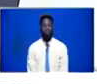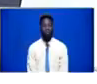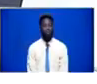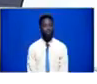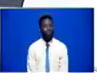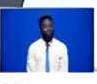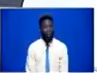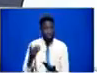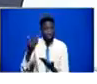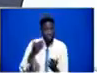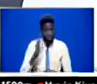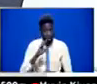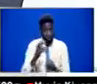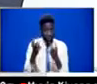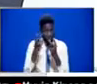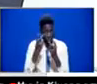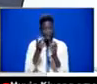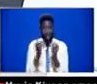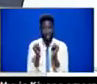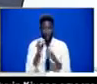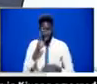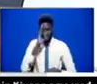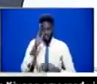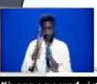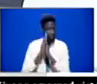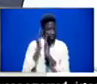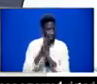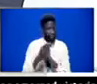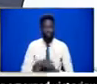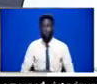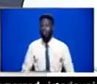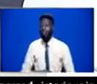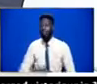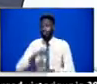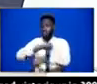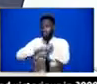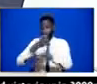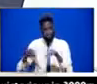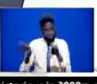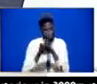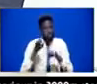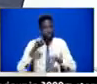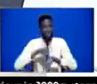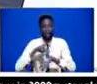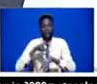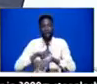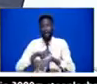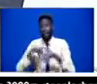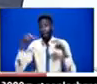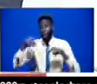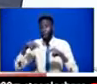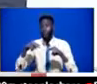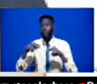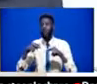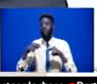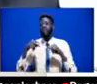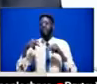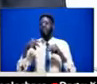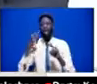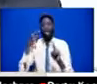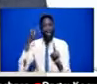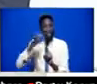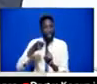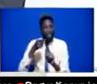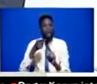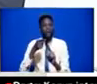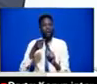Welcome back. You're watching Sunday Express. The closure of schools during lockdowns imposed to curtail the spread of COVID-19 may have presented an